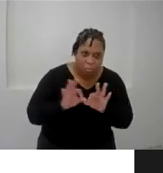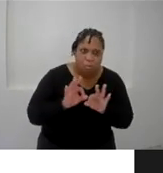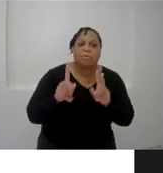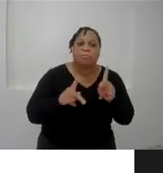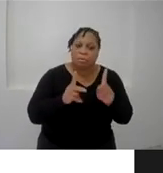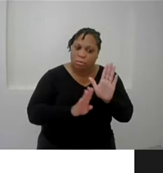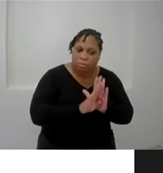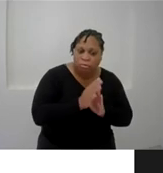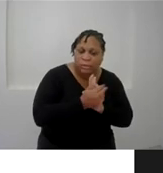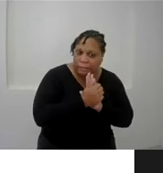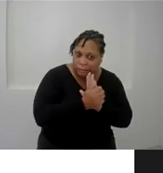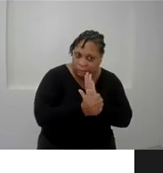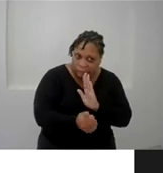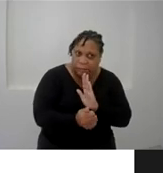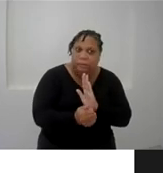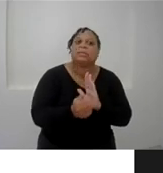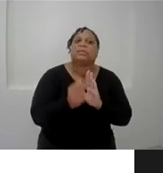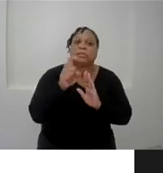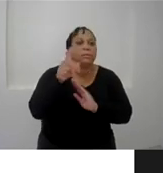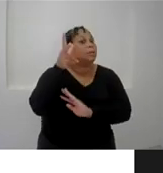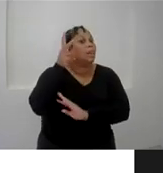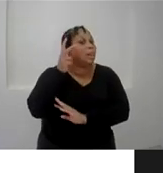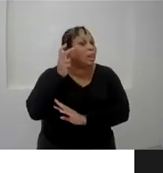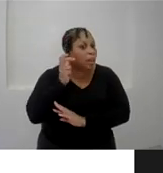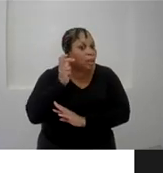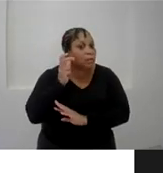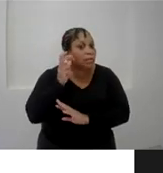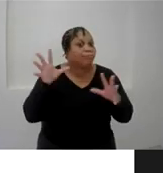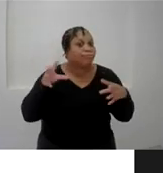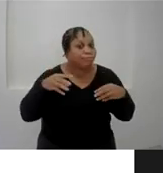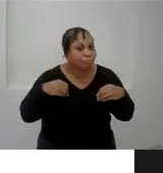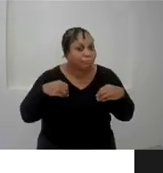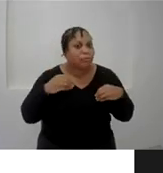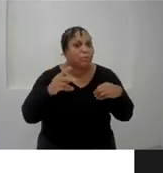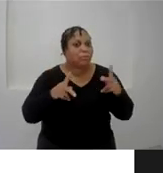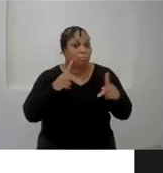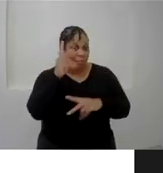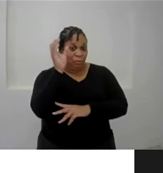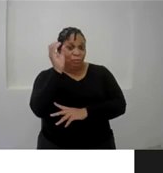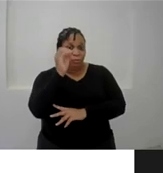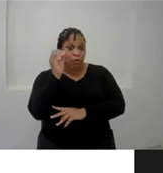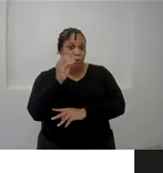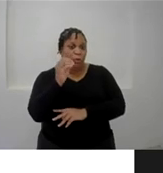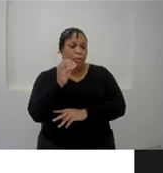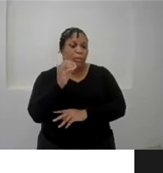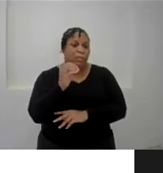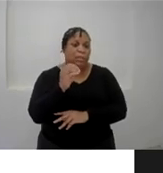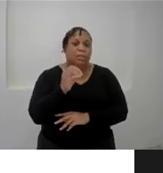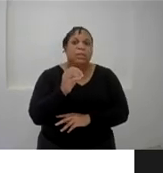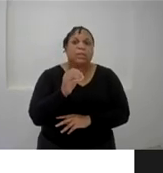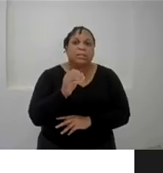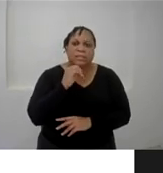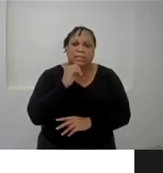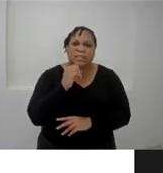the skills to be able to listen, to take on board people's views. It's not about saying that